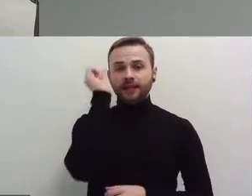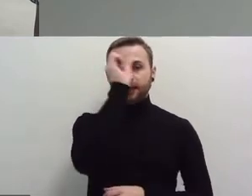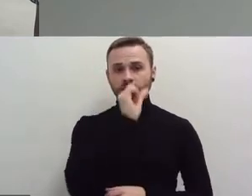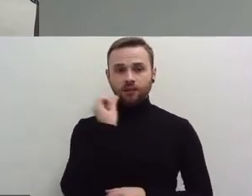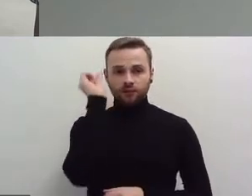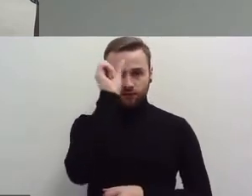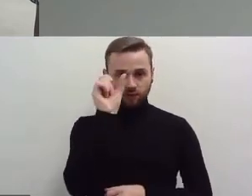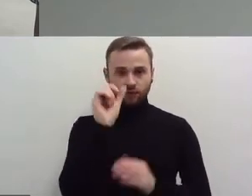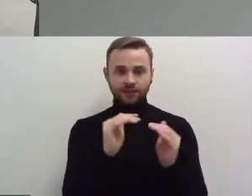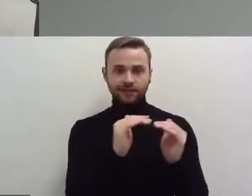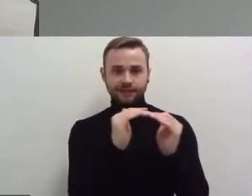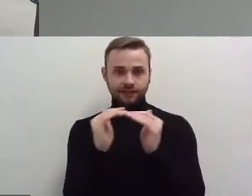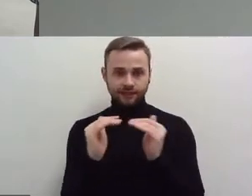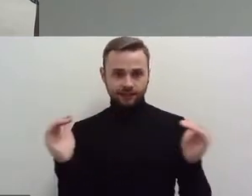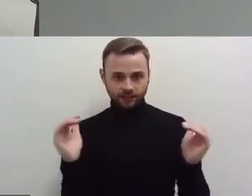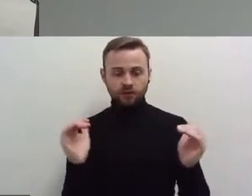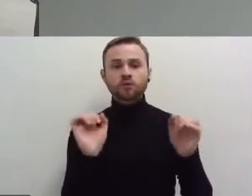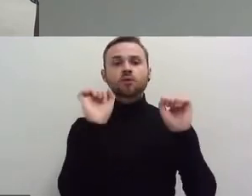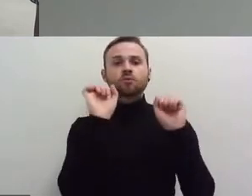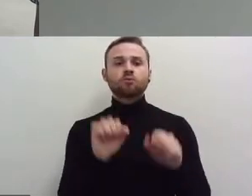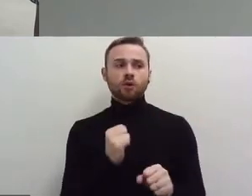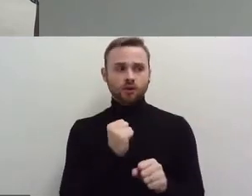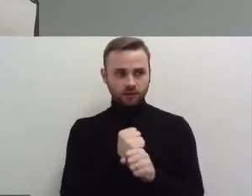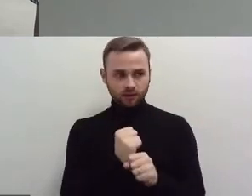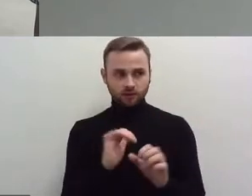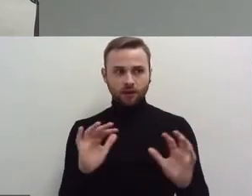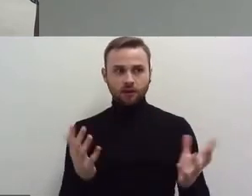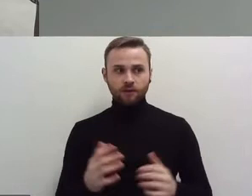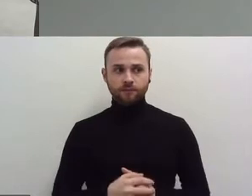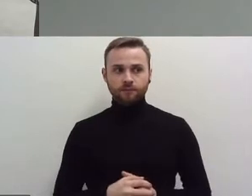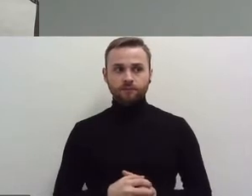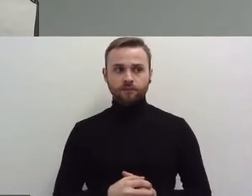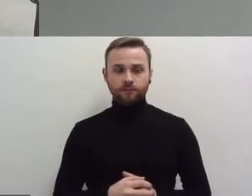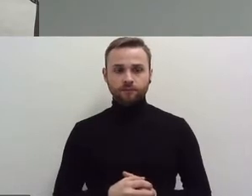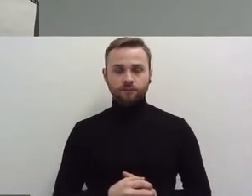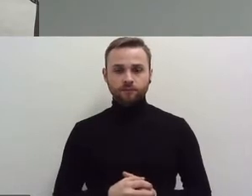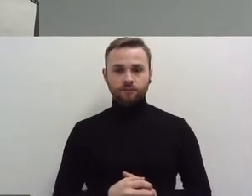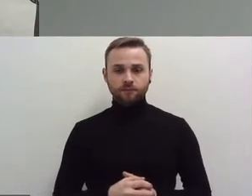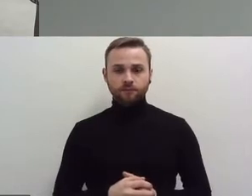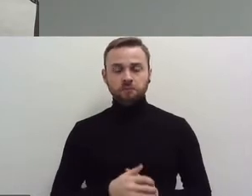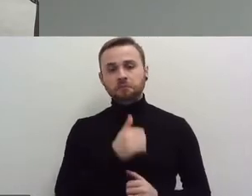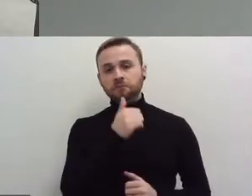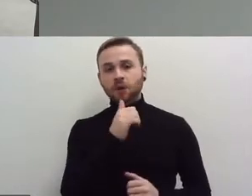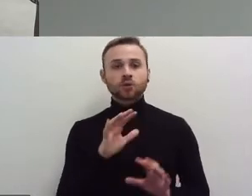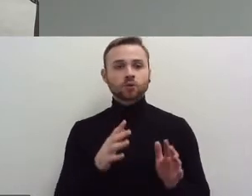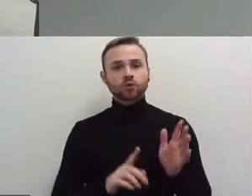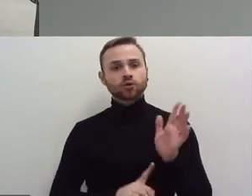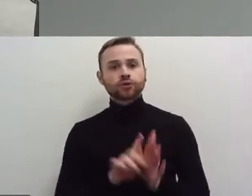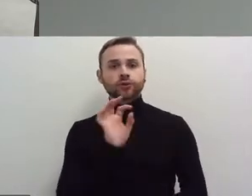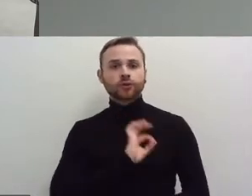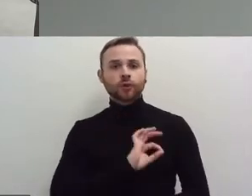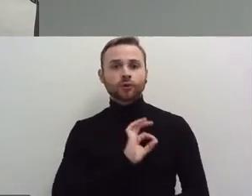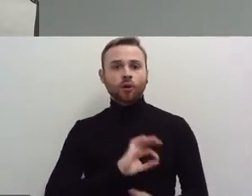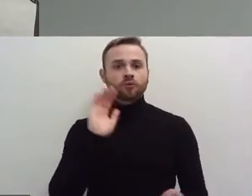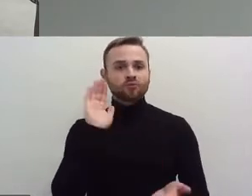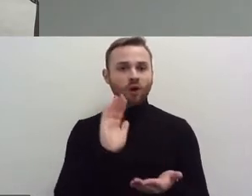whenever possible. But the truth is that these things do not reach very far. People will keep flying as long as train tickets are so expensive.